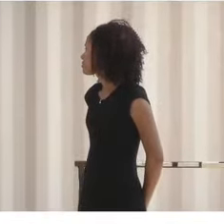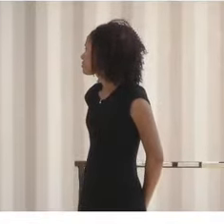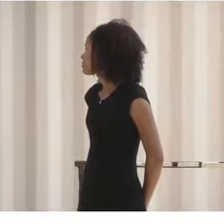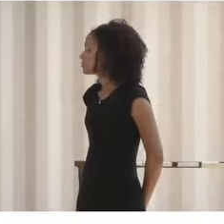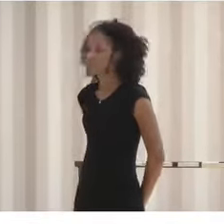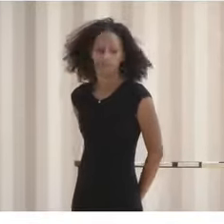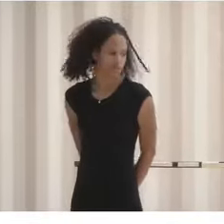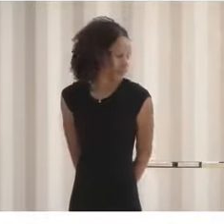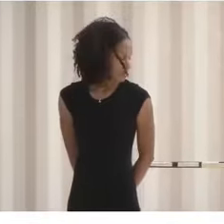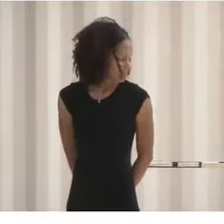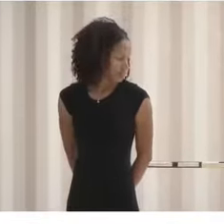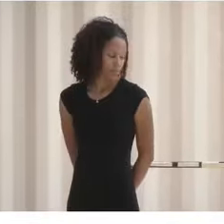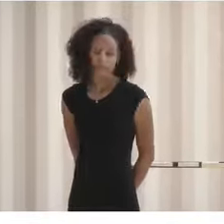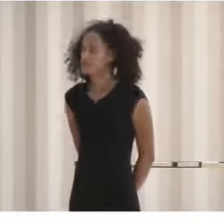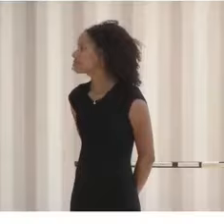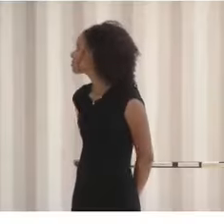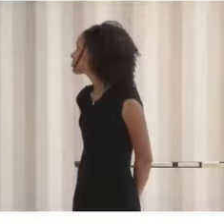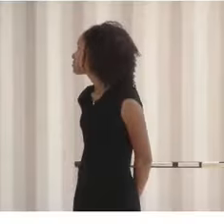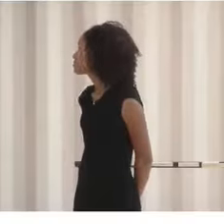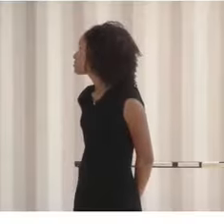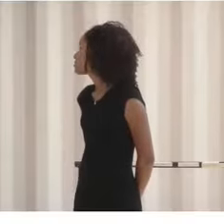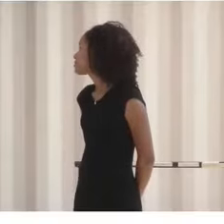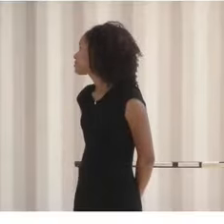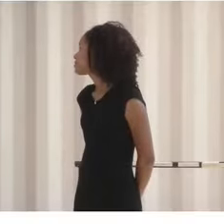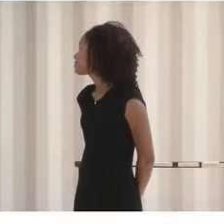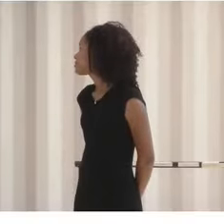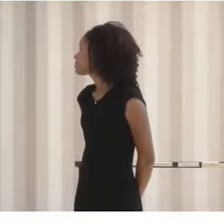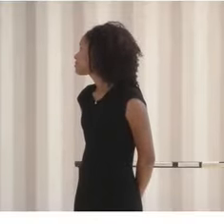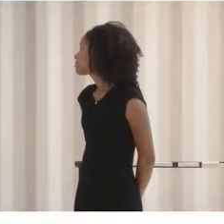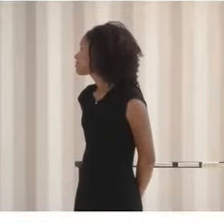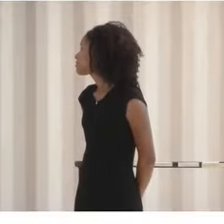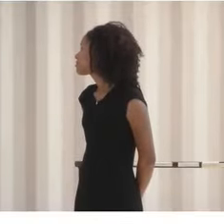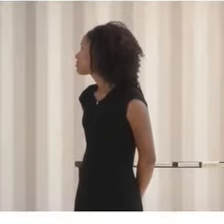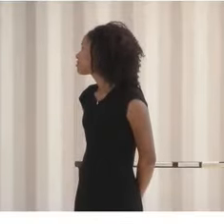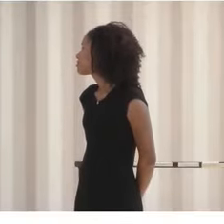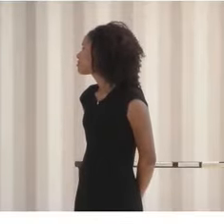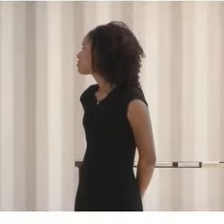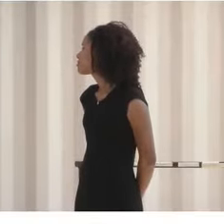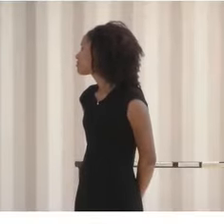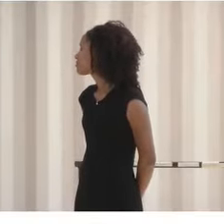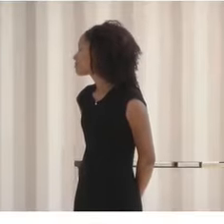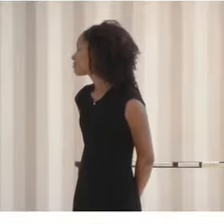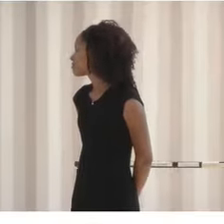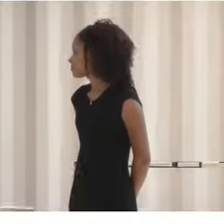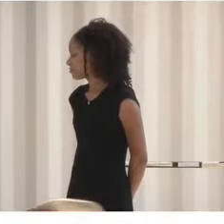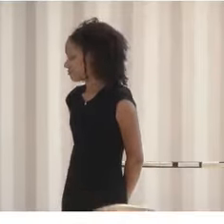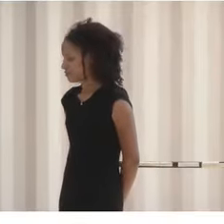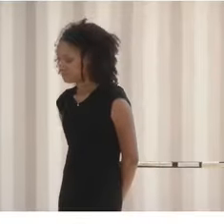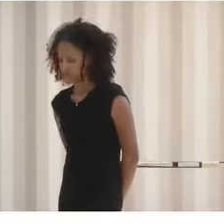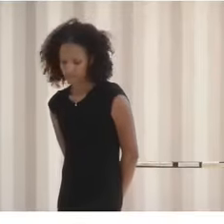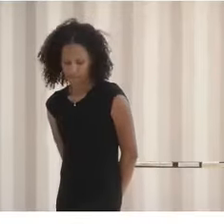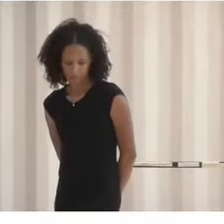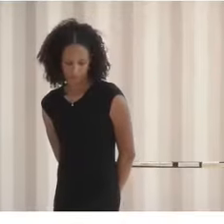Stories that inspire hope. Woo! Everything changed.